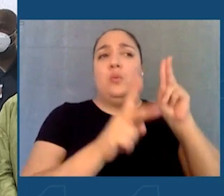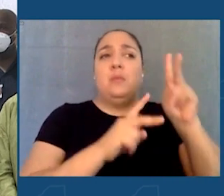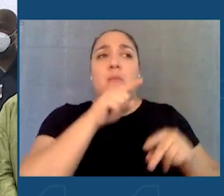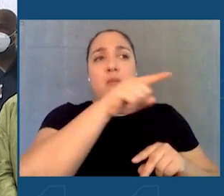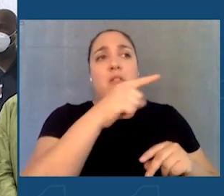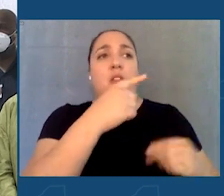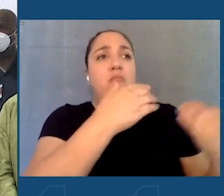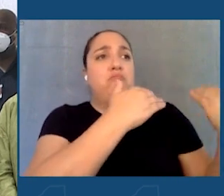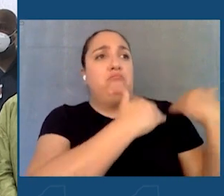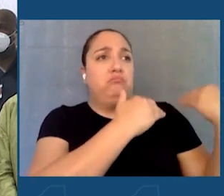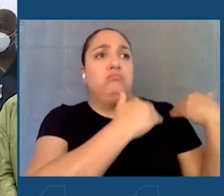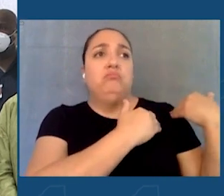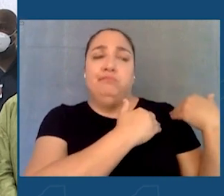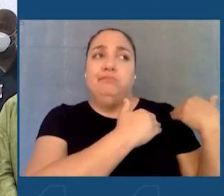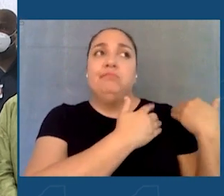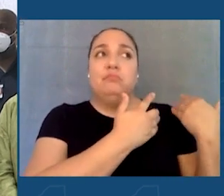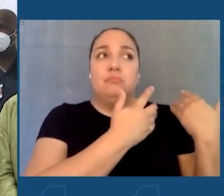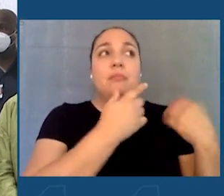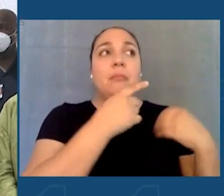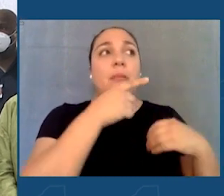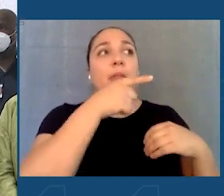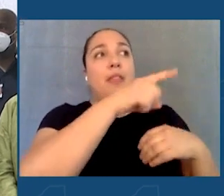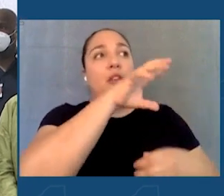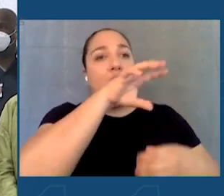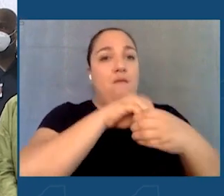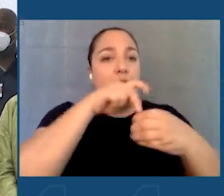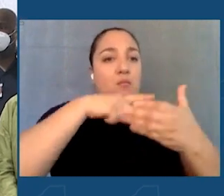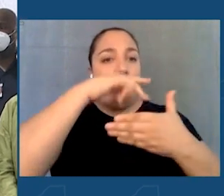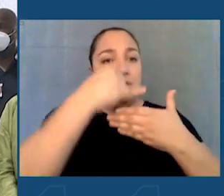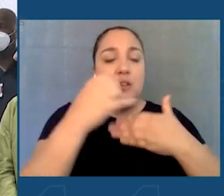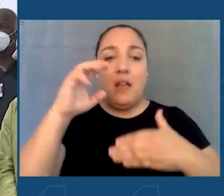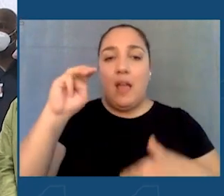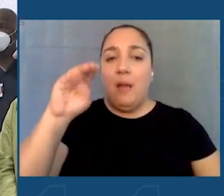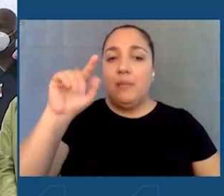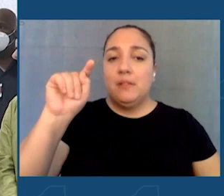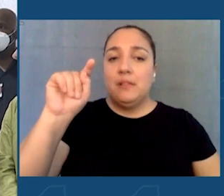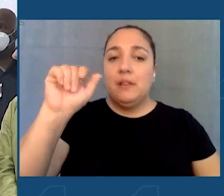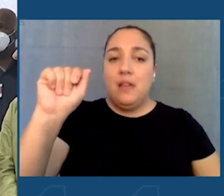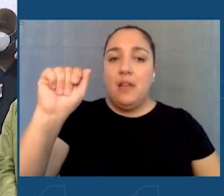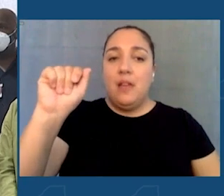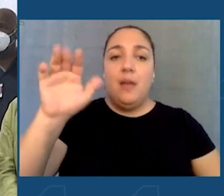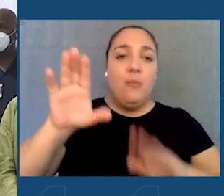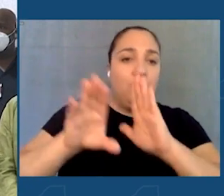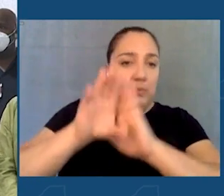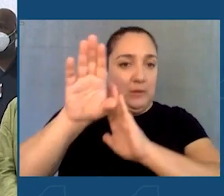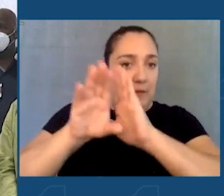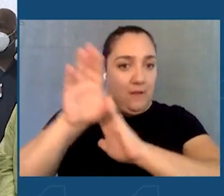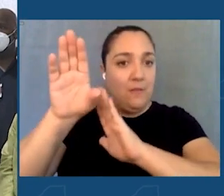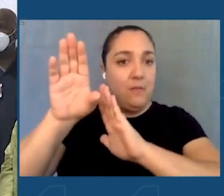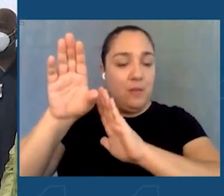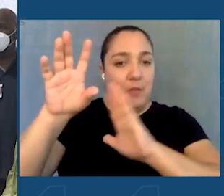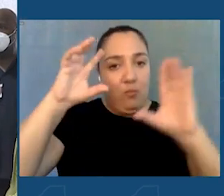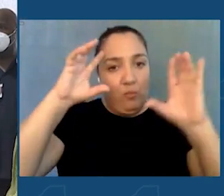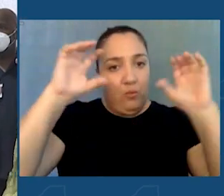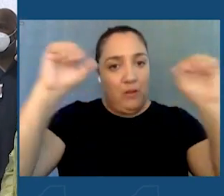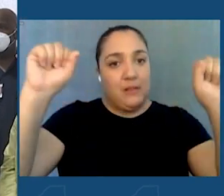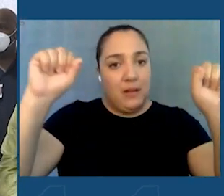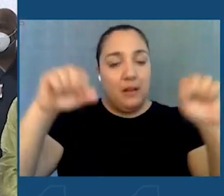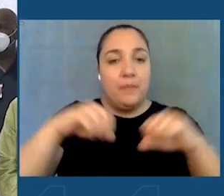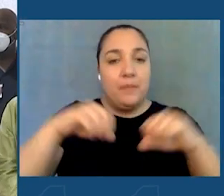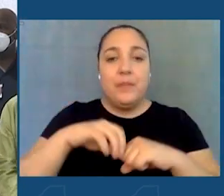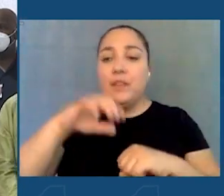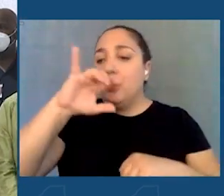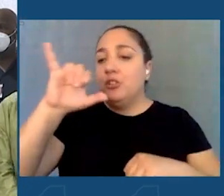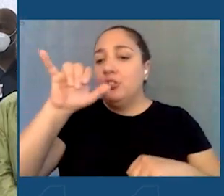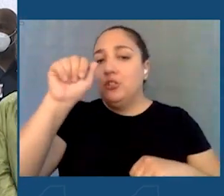and MTA Construction Development President Jamie Torres Springer and Rob Troop. Where's Rob? Rob is the